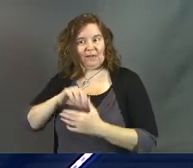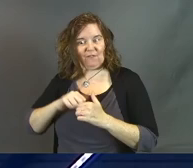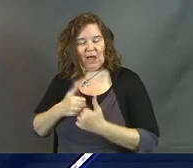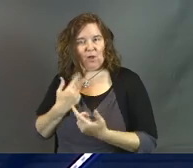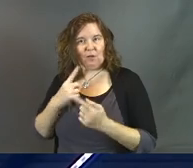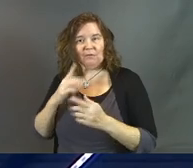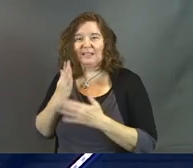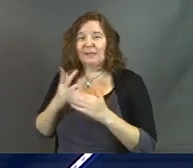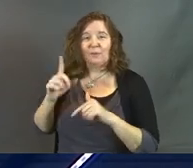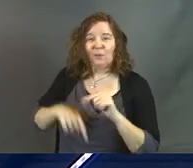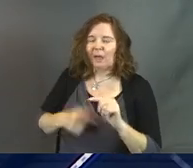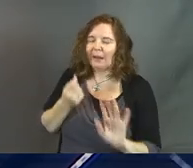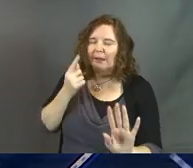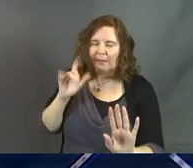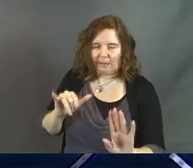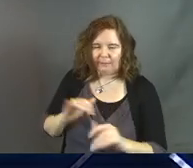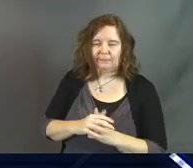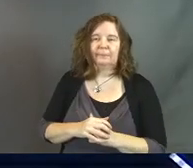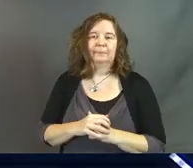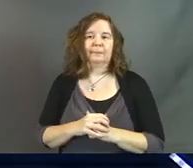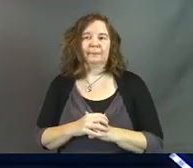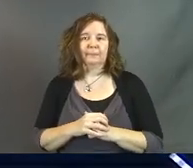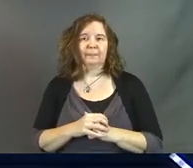there. And some of you can't, and I get that.